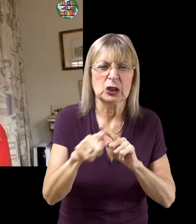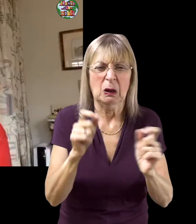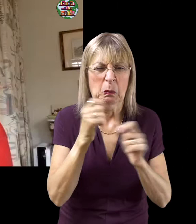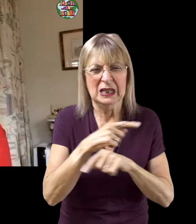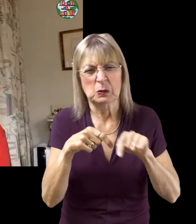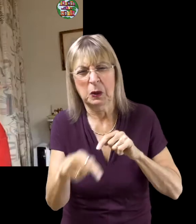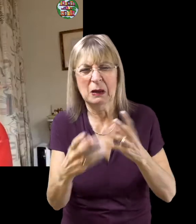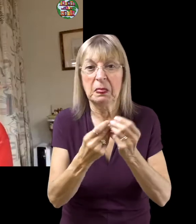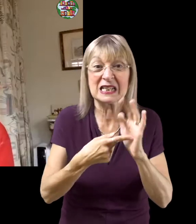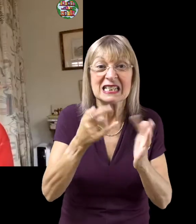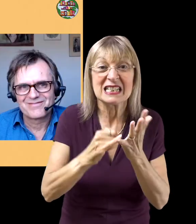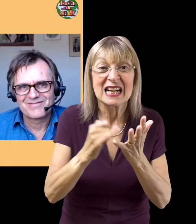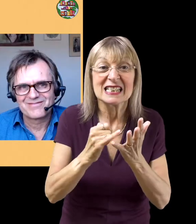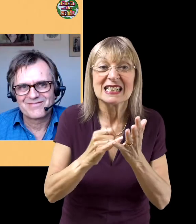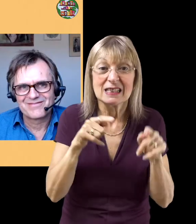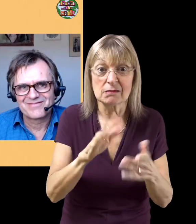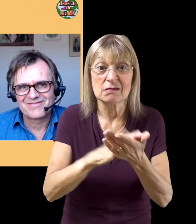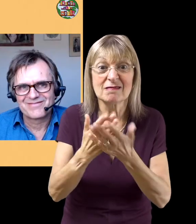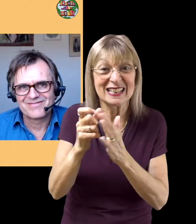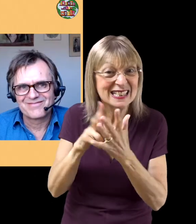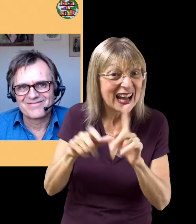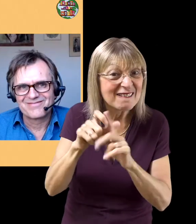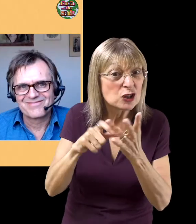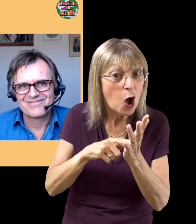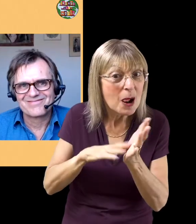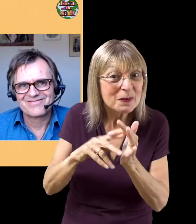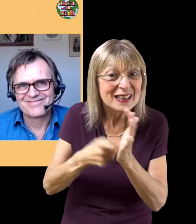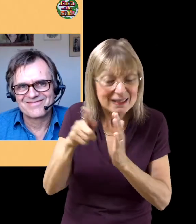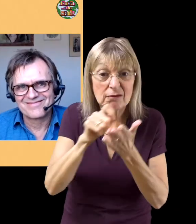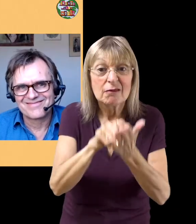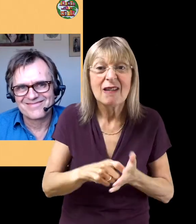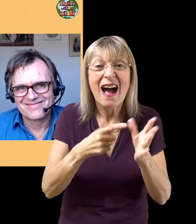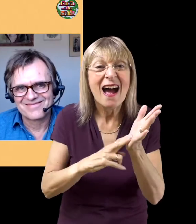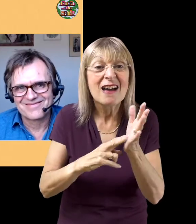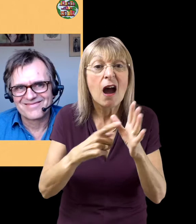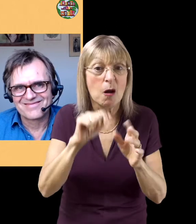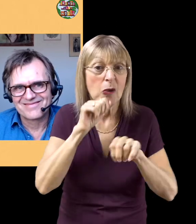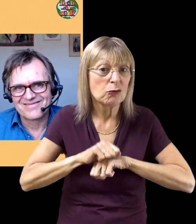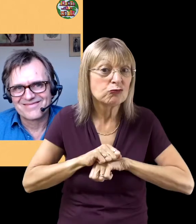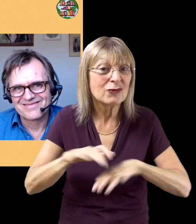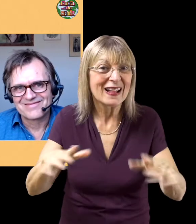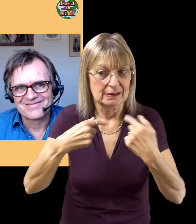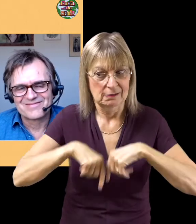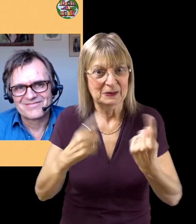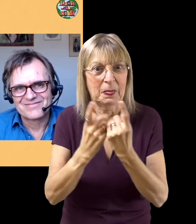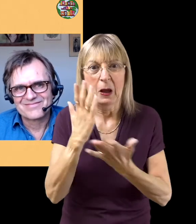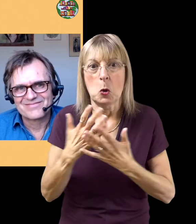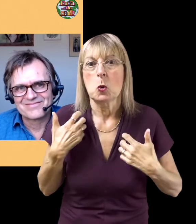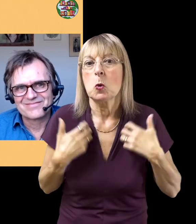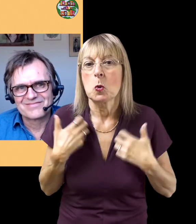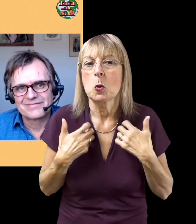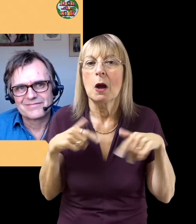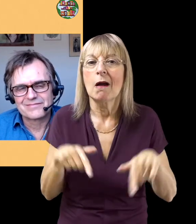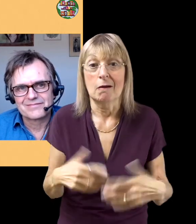be called My Especially Weird Week with Tess, translated by David Colmer and written by Anna, is going to be coming out. So that's something to look forward to.